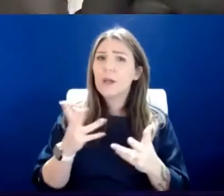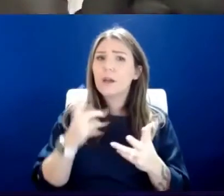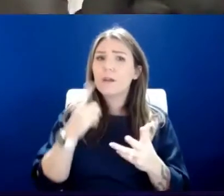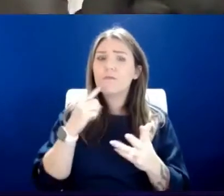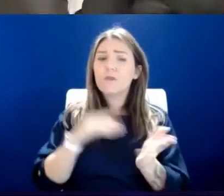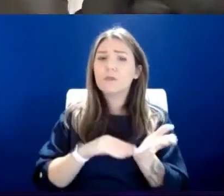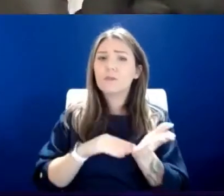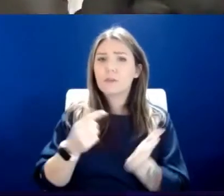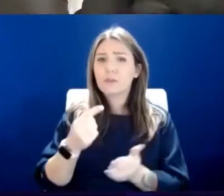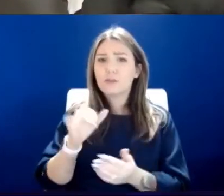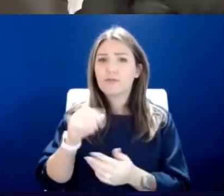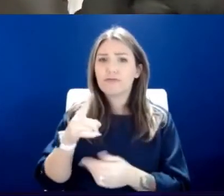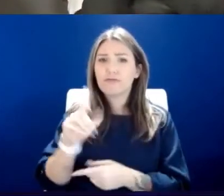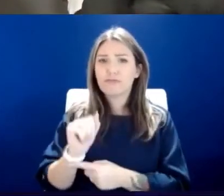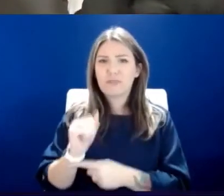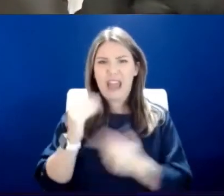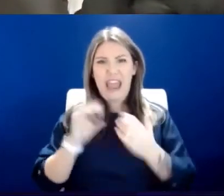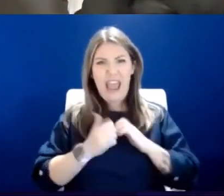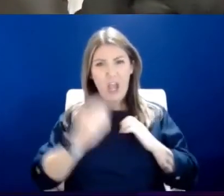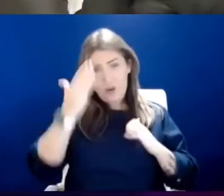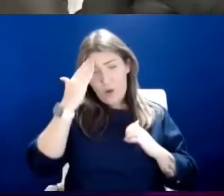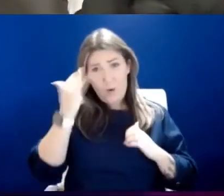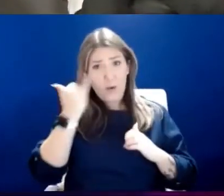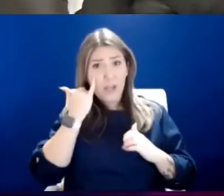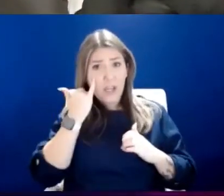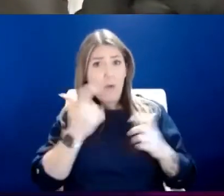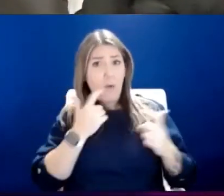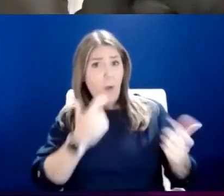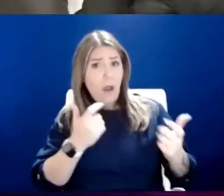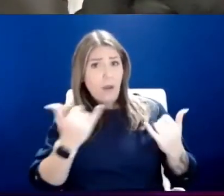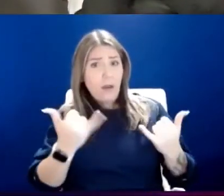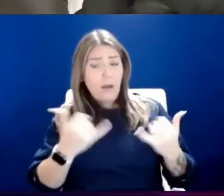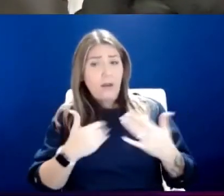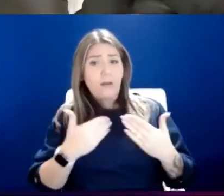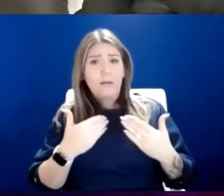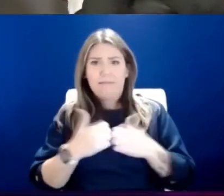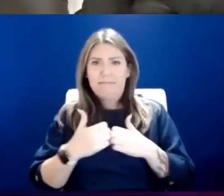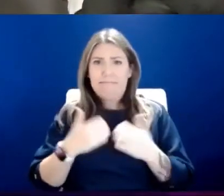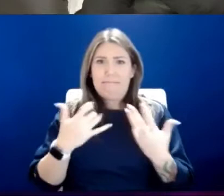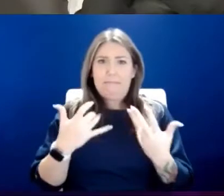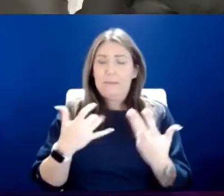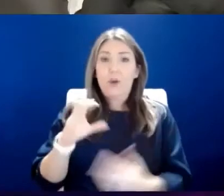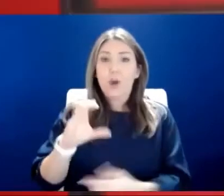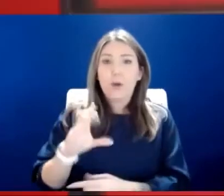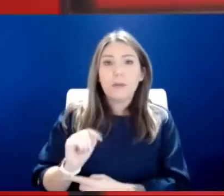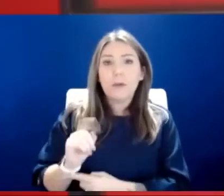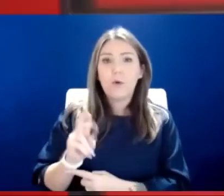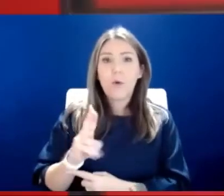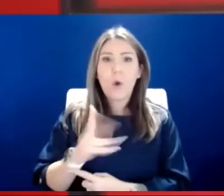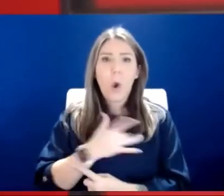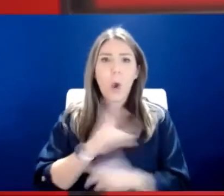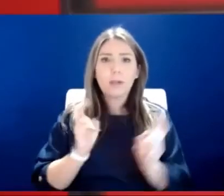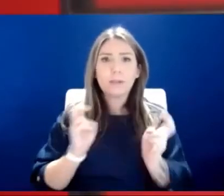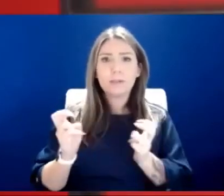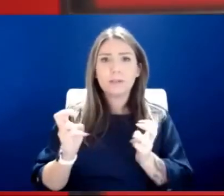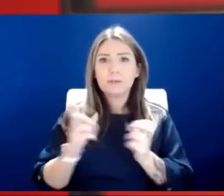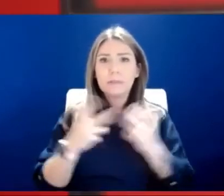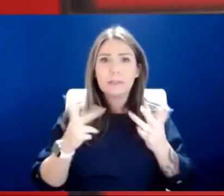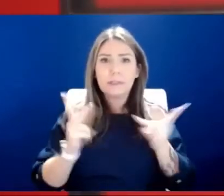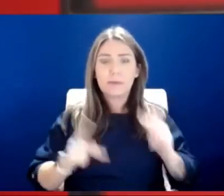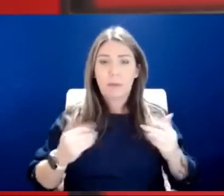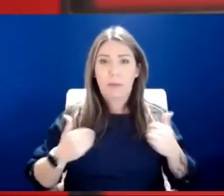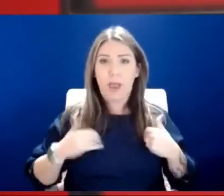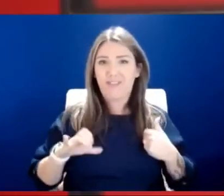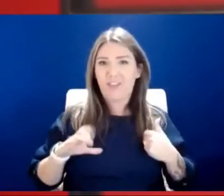people know if they're watching if they have carpal tunnel or if they have a heart condition? Because a lot of people have carpal tunnel or wrist